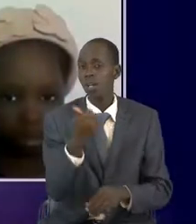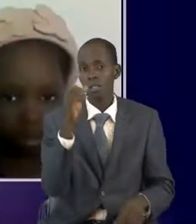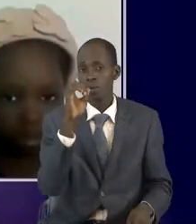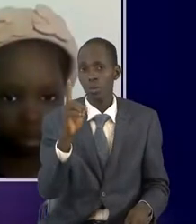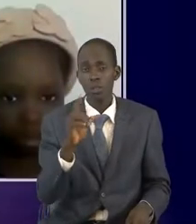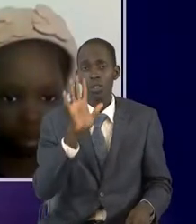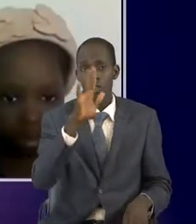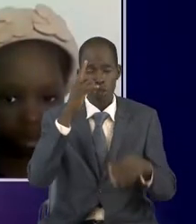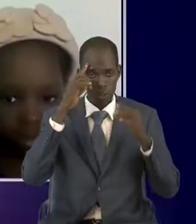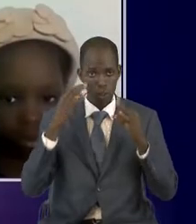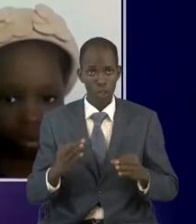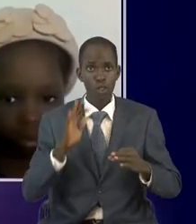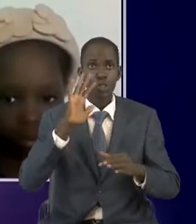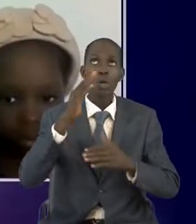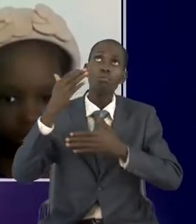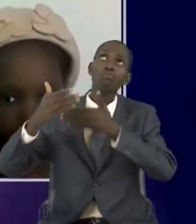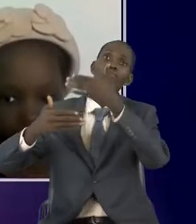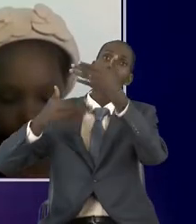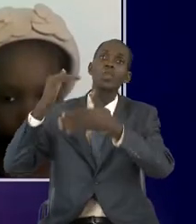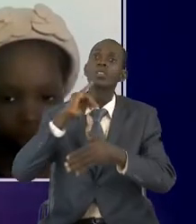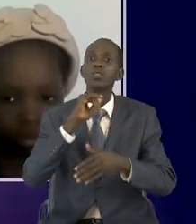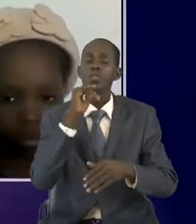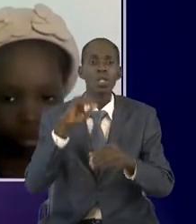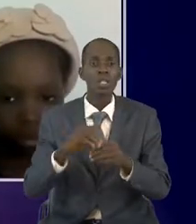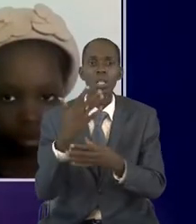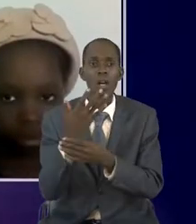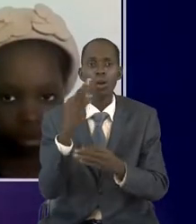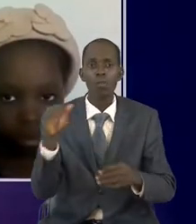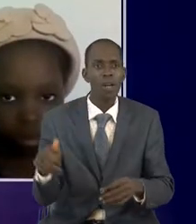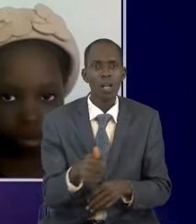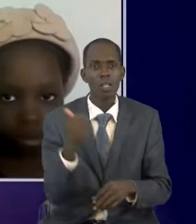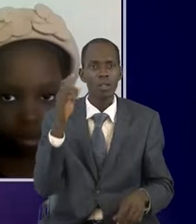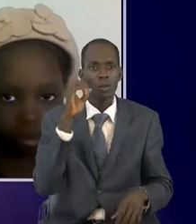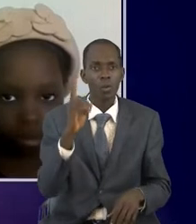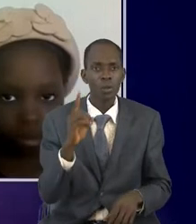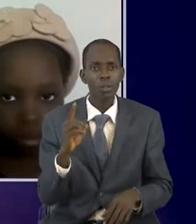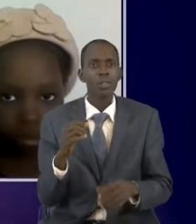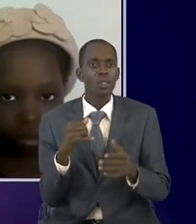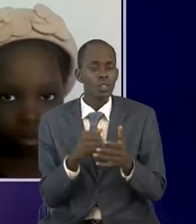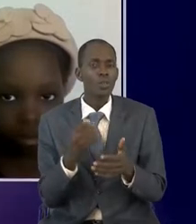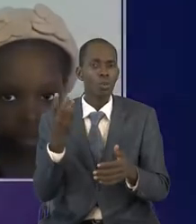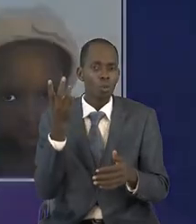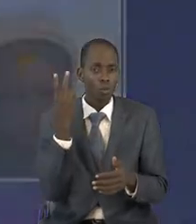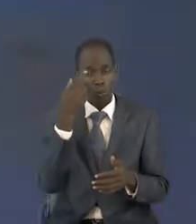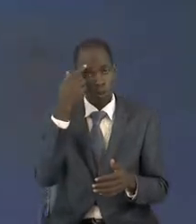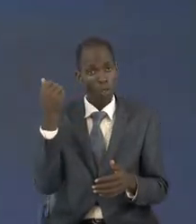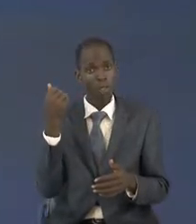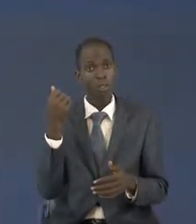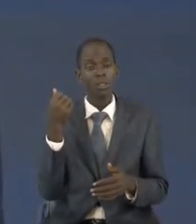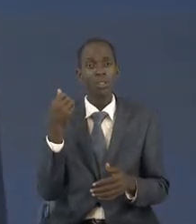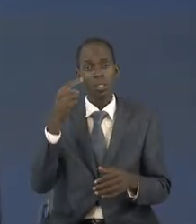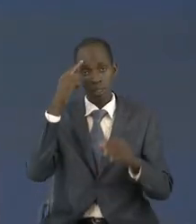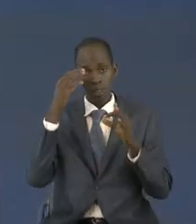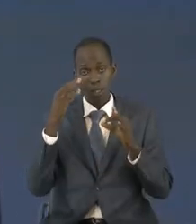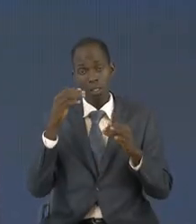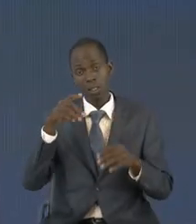your progress is not in the hand of any man, because Daniel purposed in his heart. His father